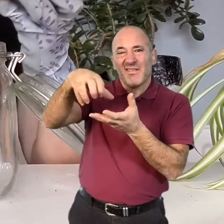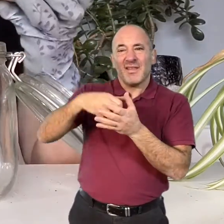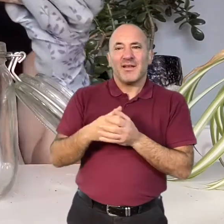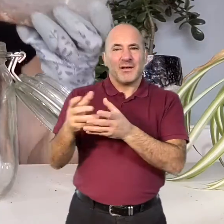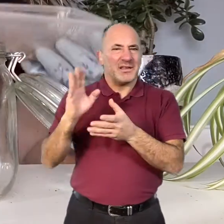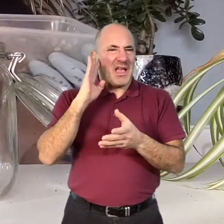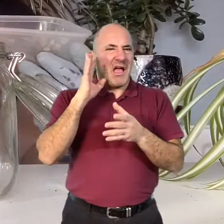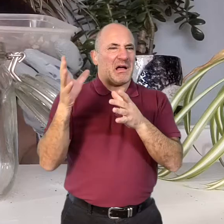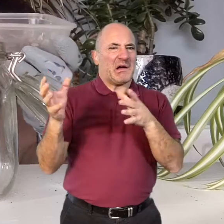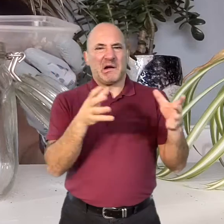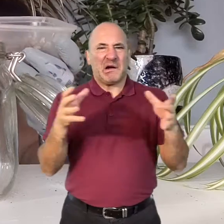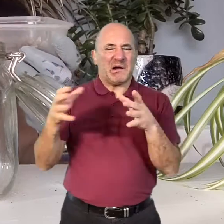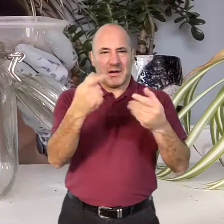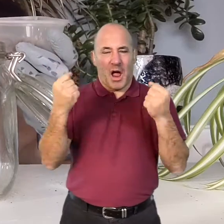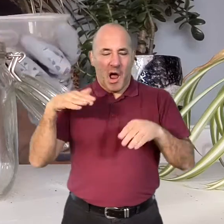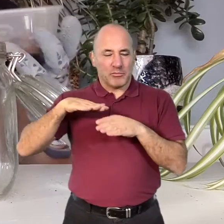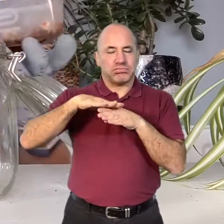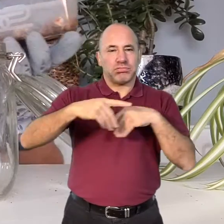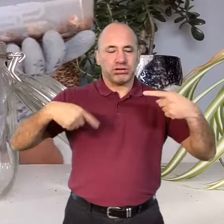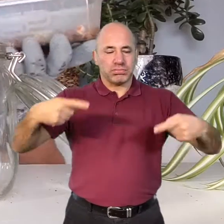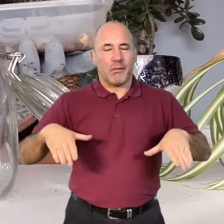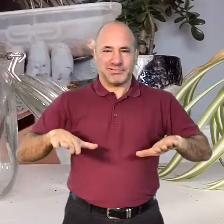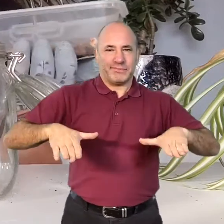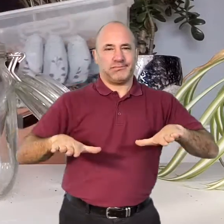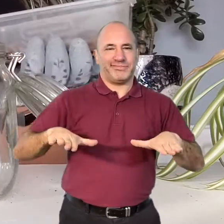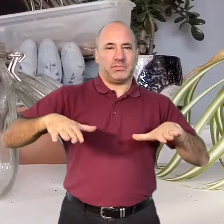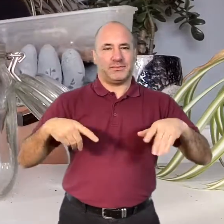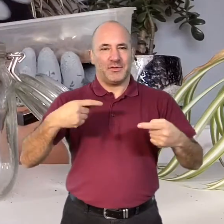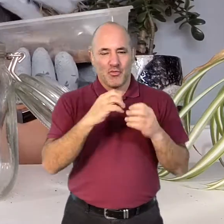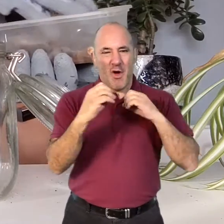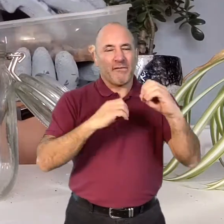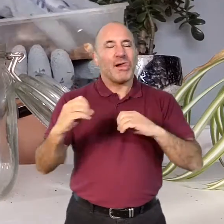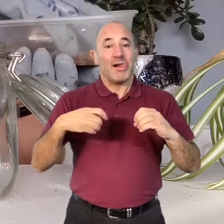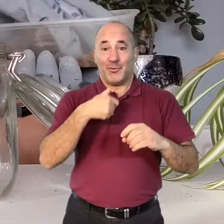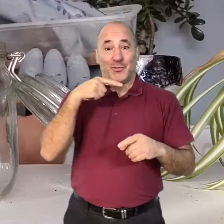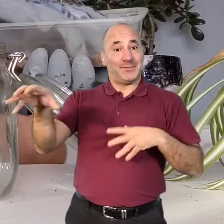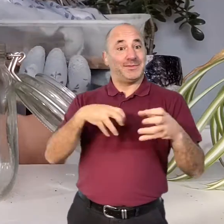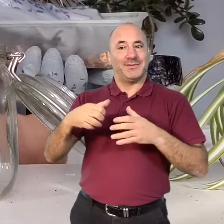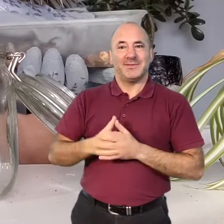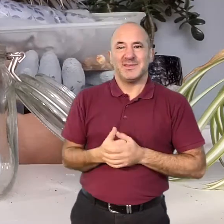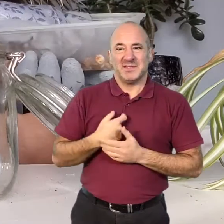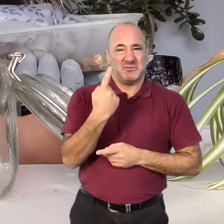some gravel that I collected from my driveway this morning. So